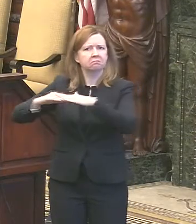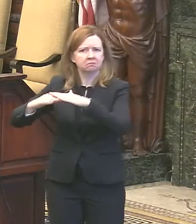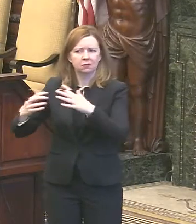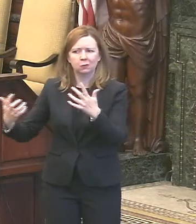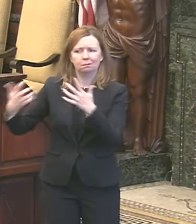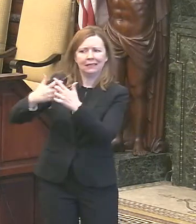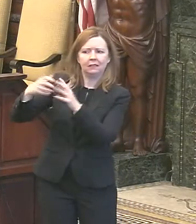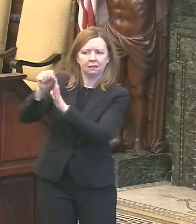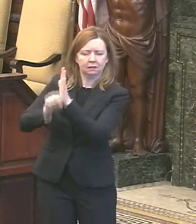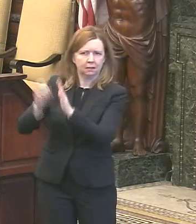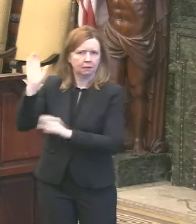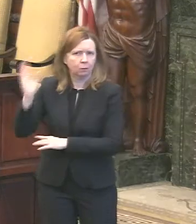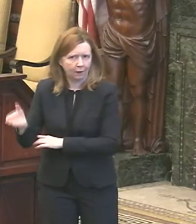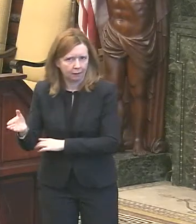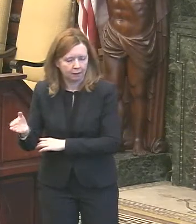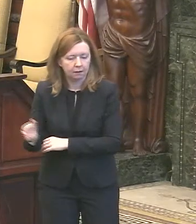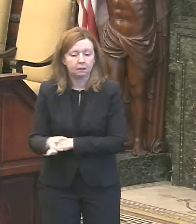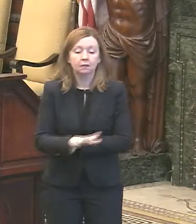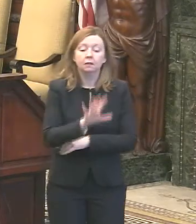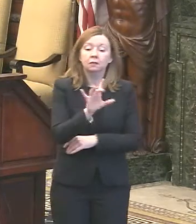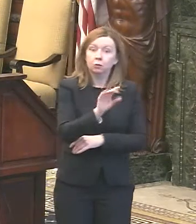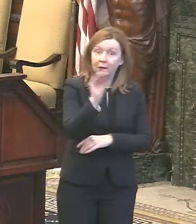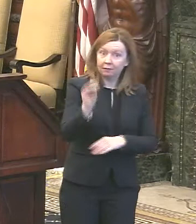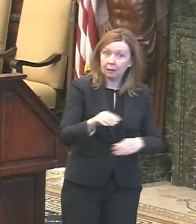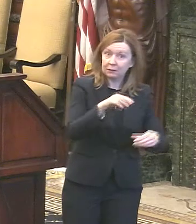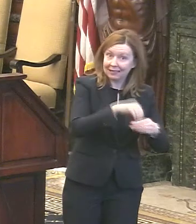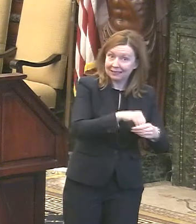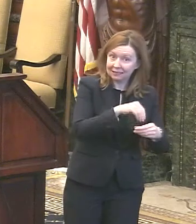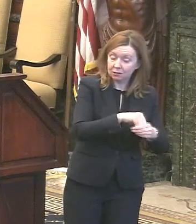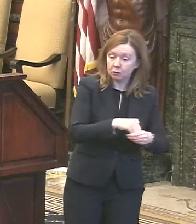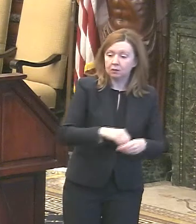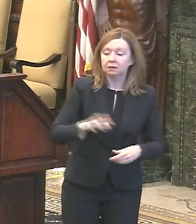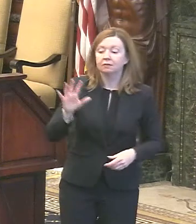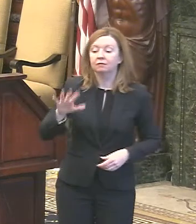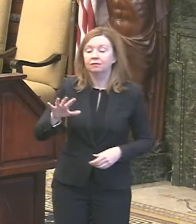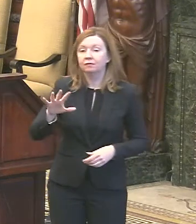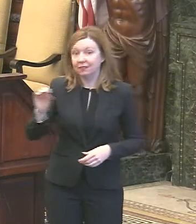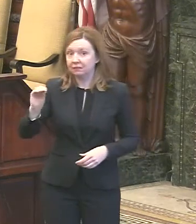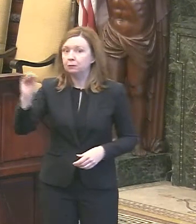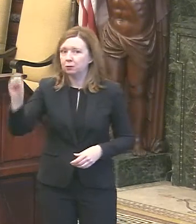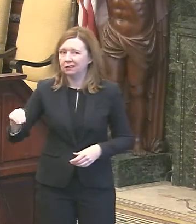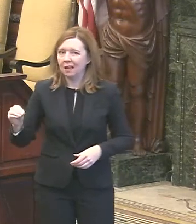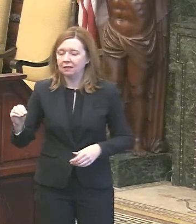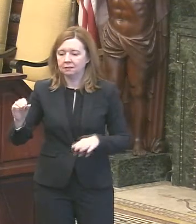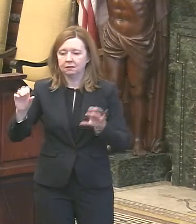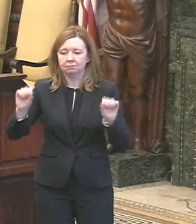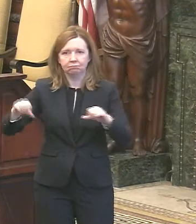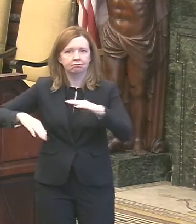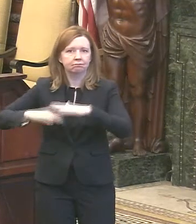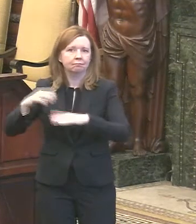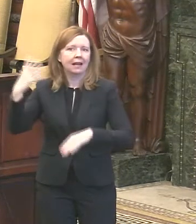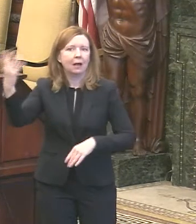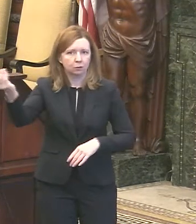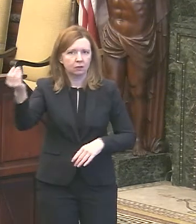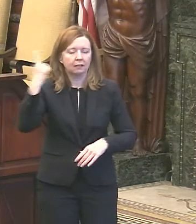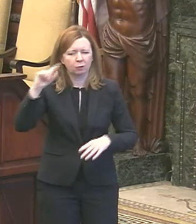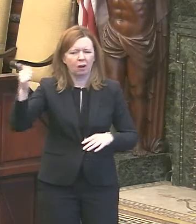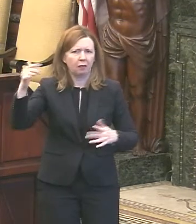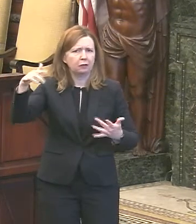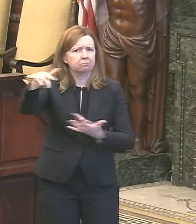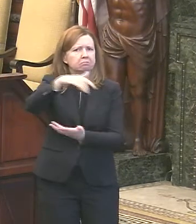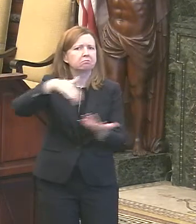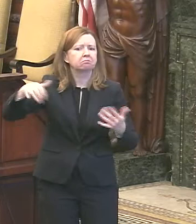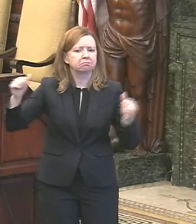state standards at 25% capacity indoors and 50% capacity outdoors for other gatherings and